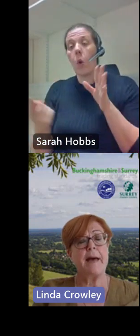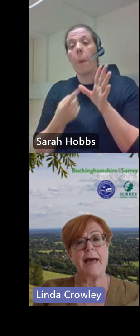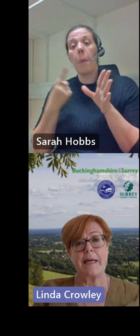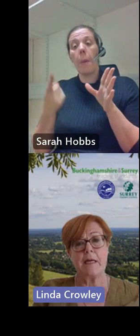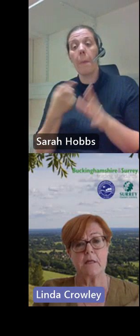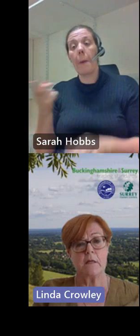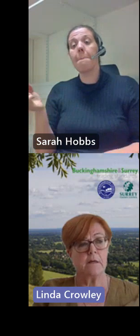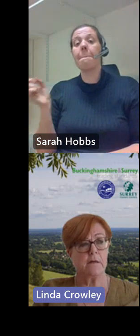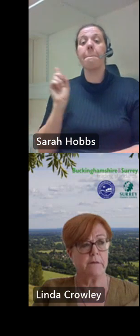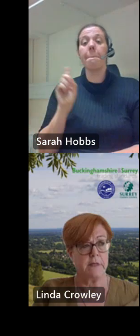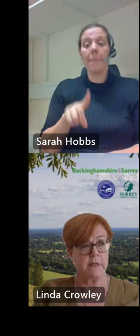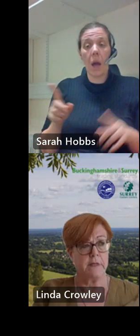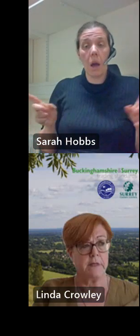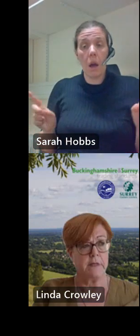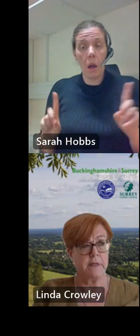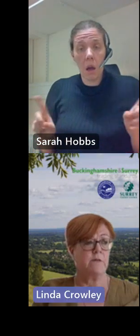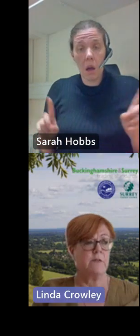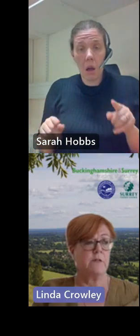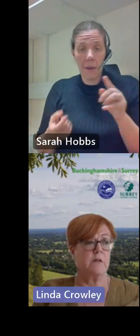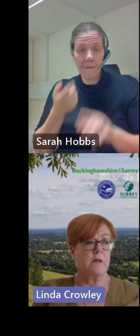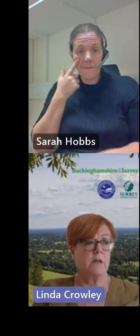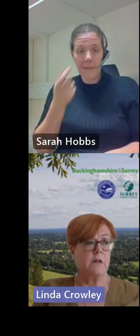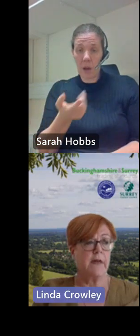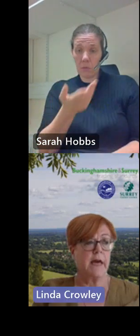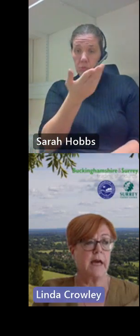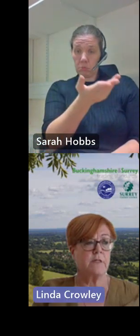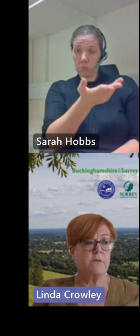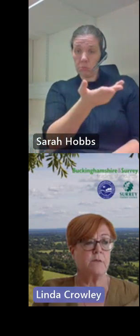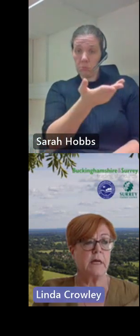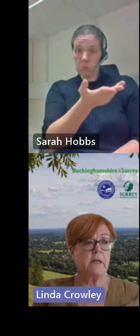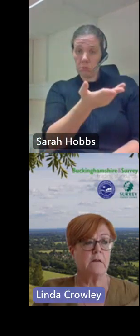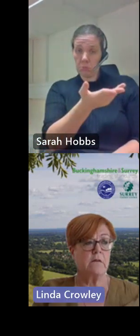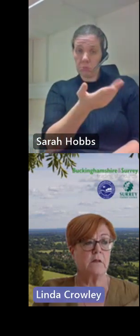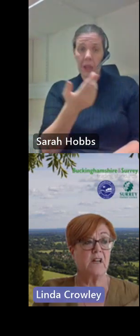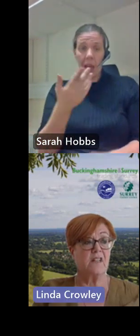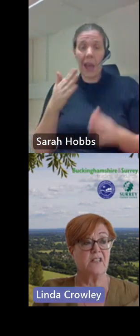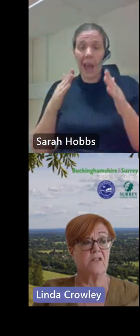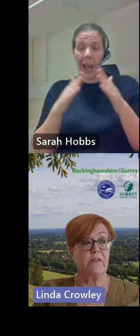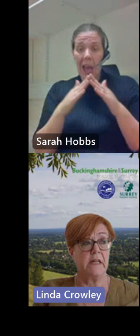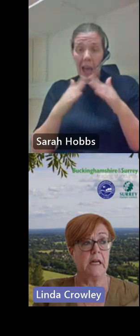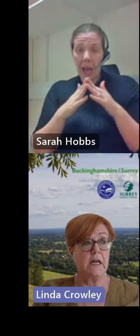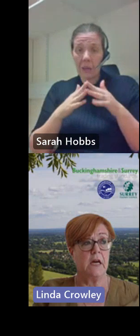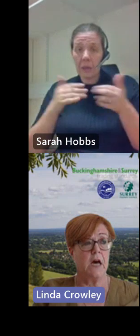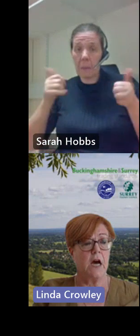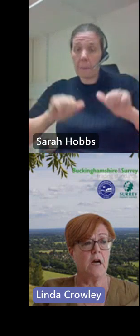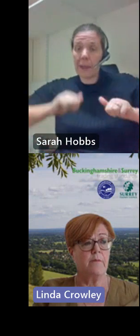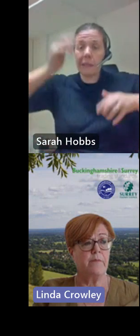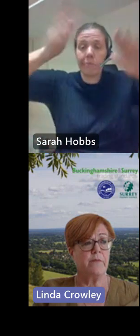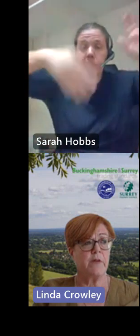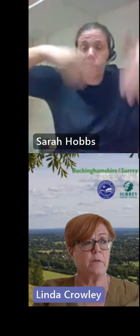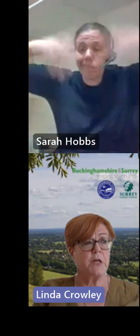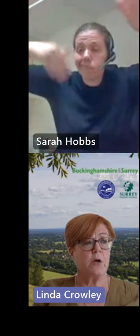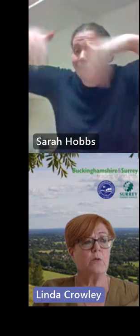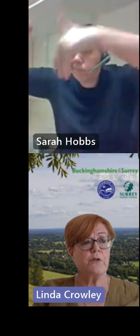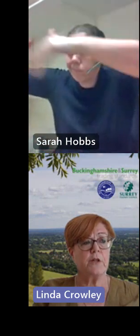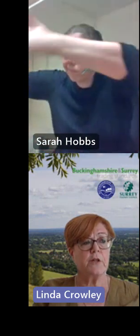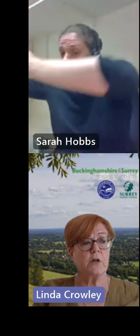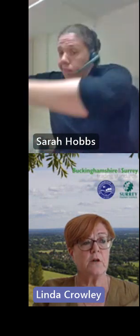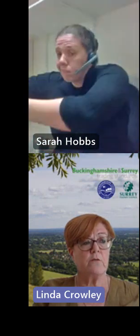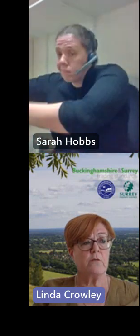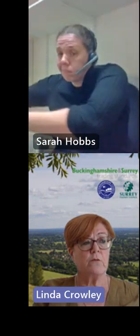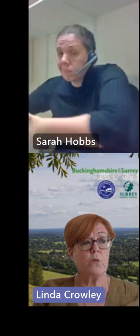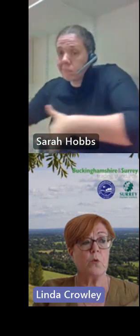they came back, this is what they found. Their house had been gutted, really. They were